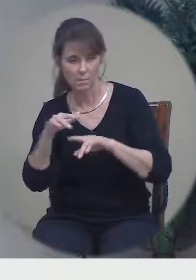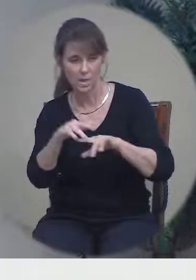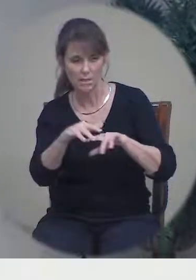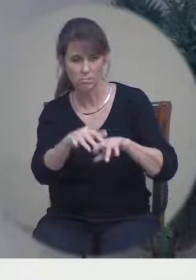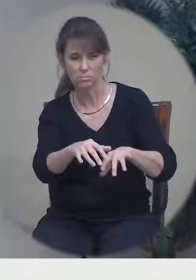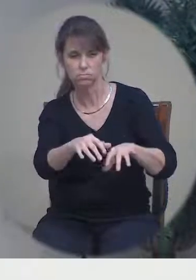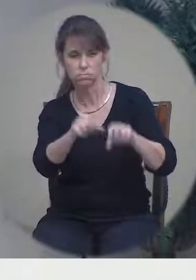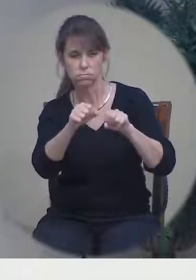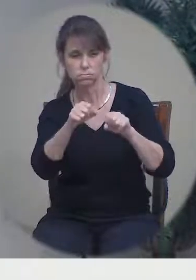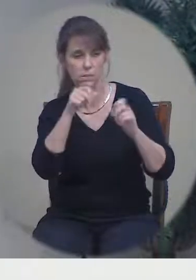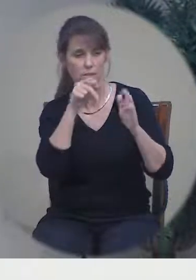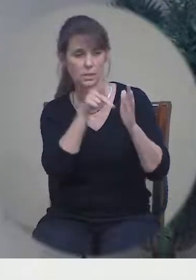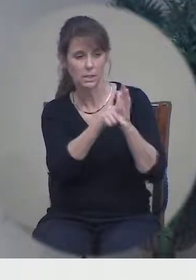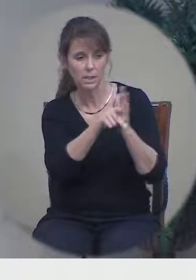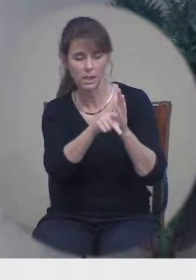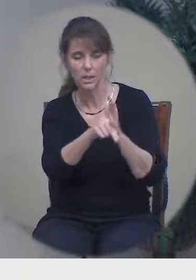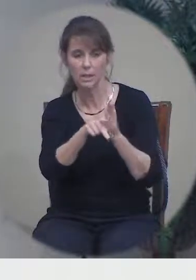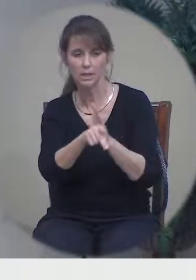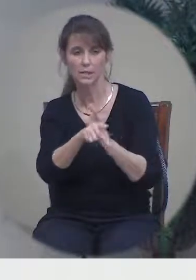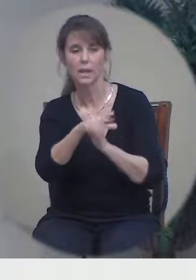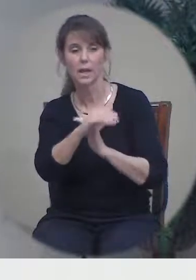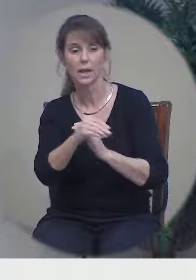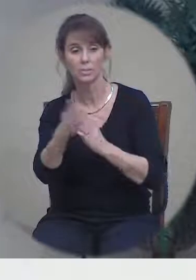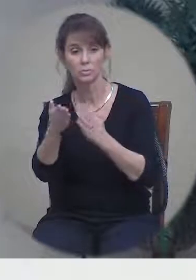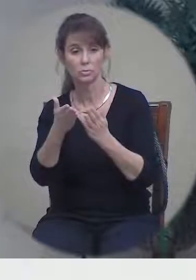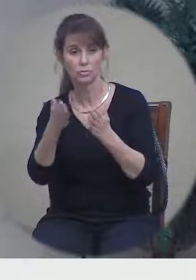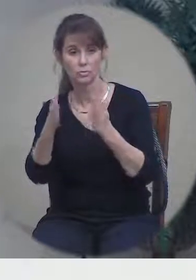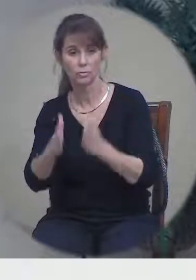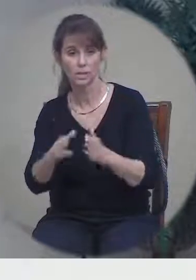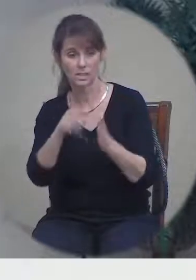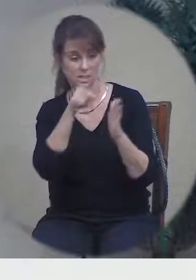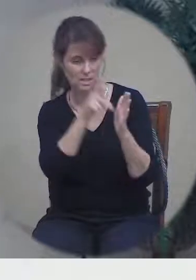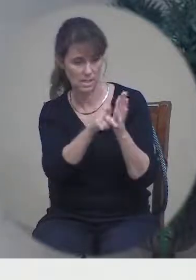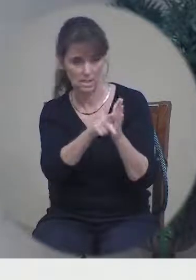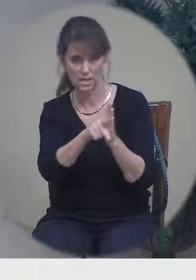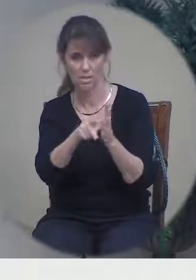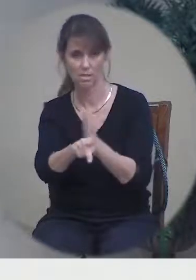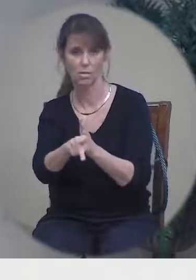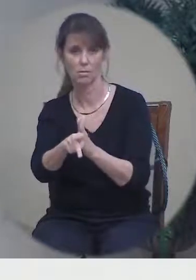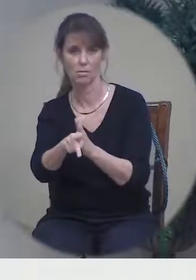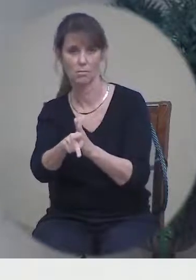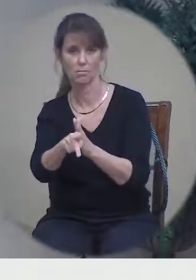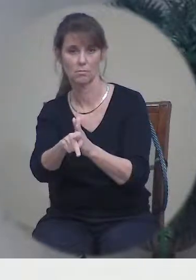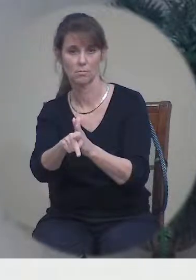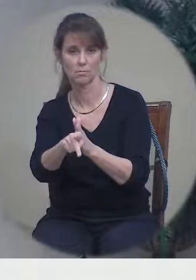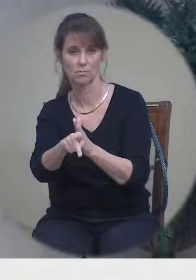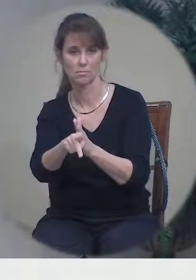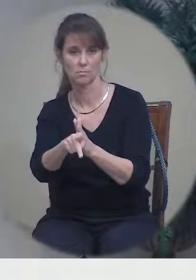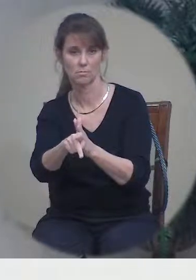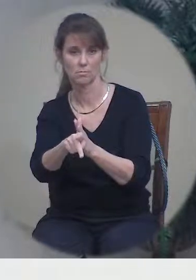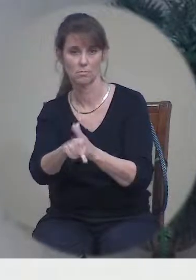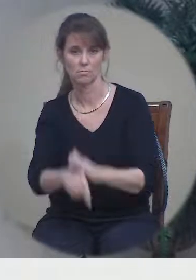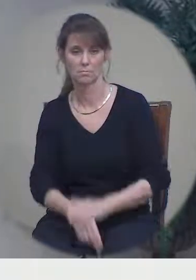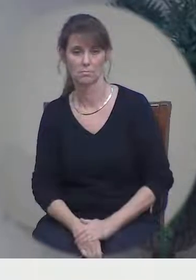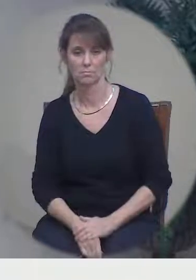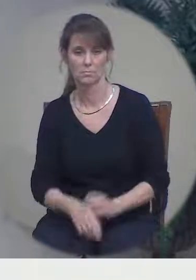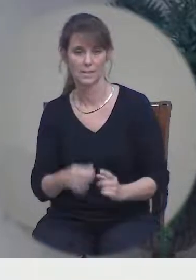killed all the servants who were attending them, except for one who survived to come and tell the